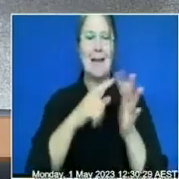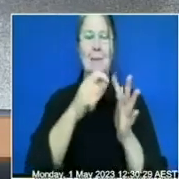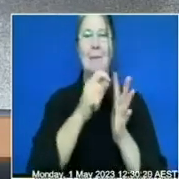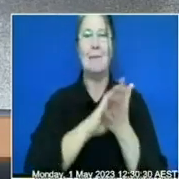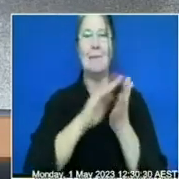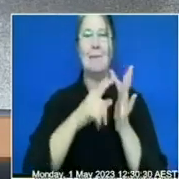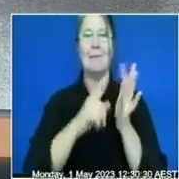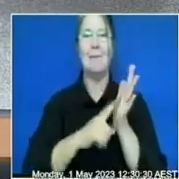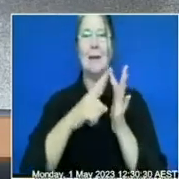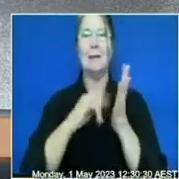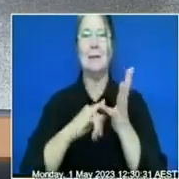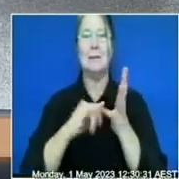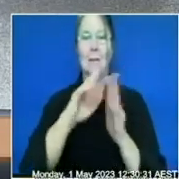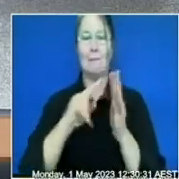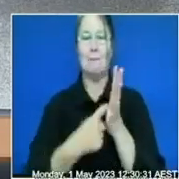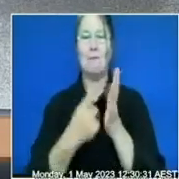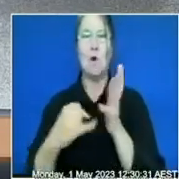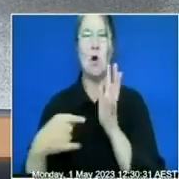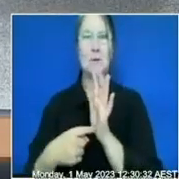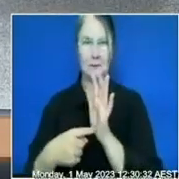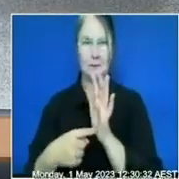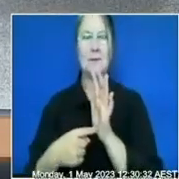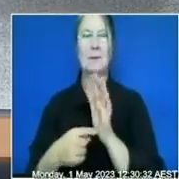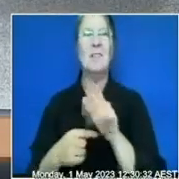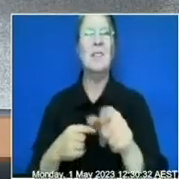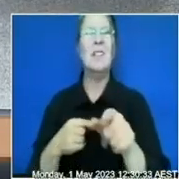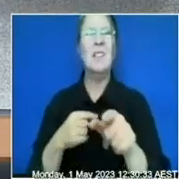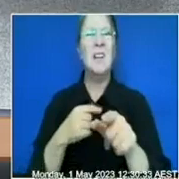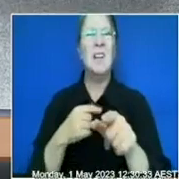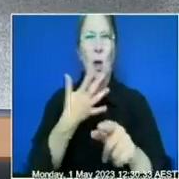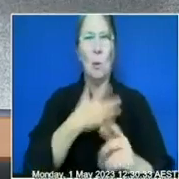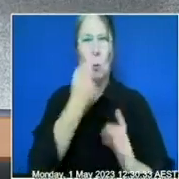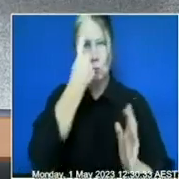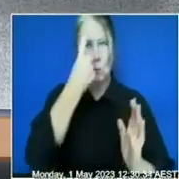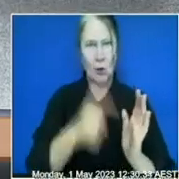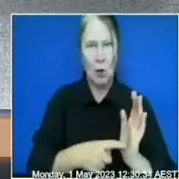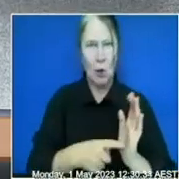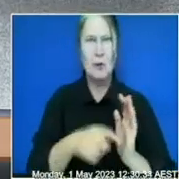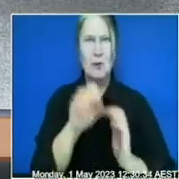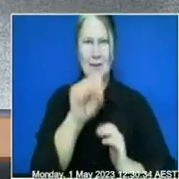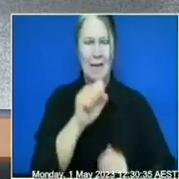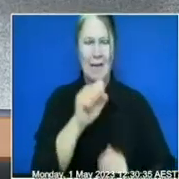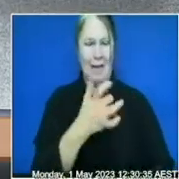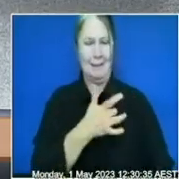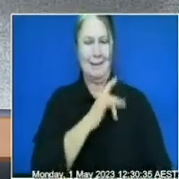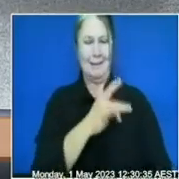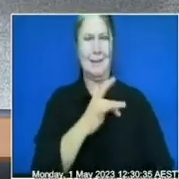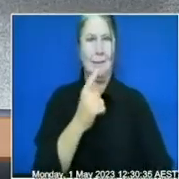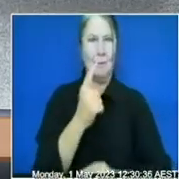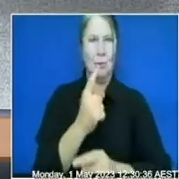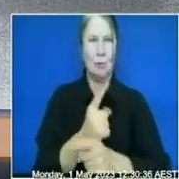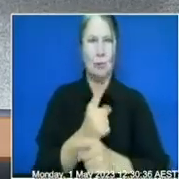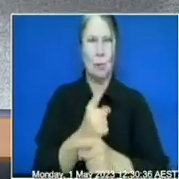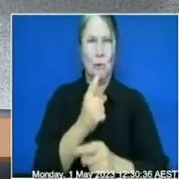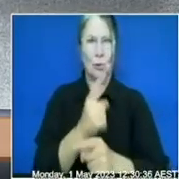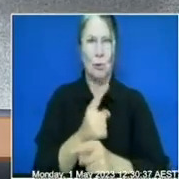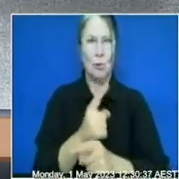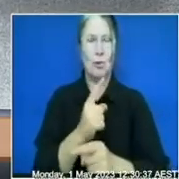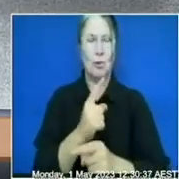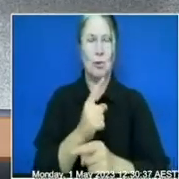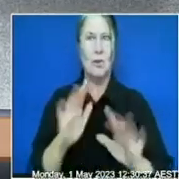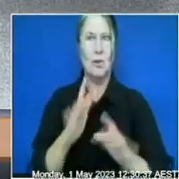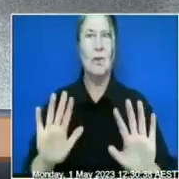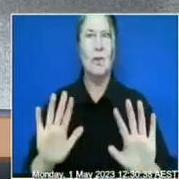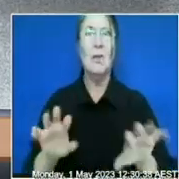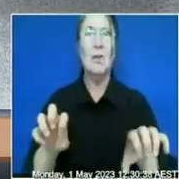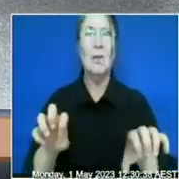talking about the very sad circumstances of the passing of Veronica Nelson. So I just wanted to acknowledge that, and also it is challenging,